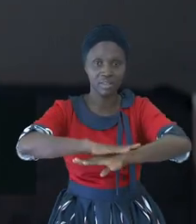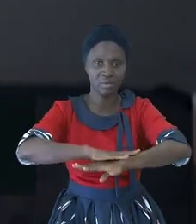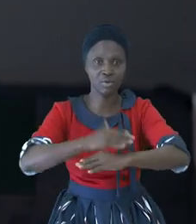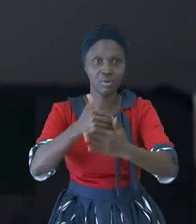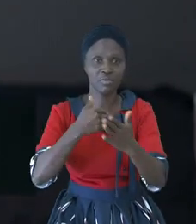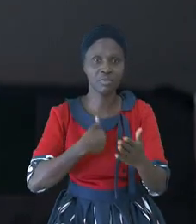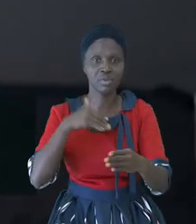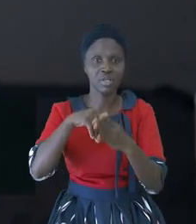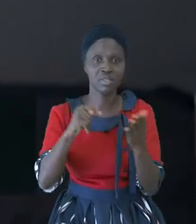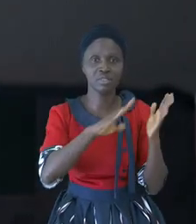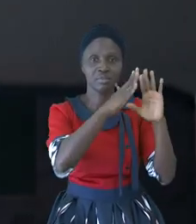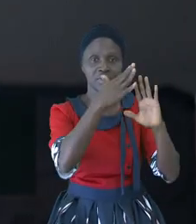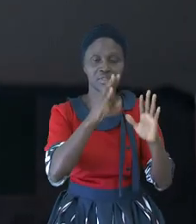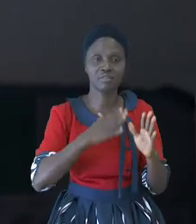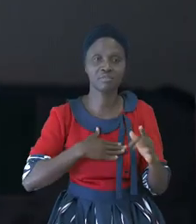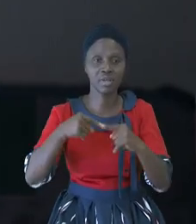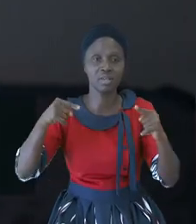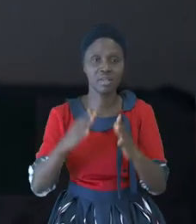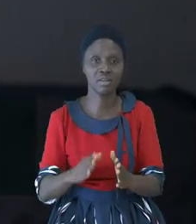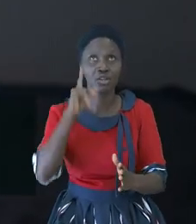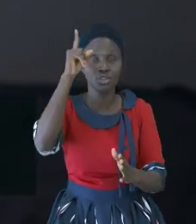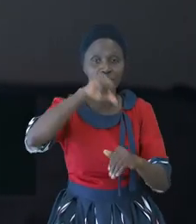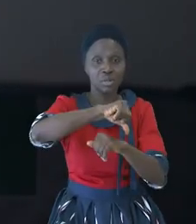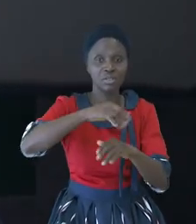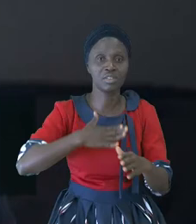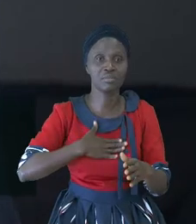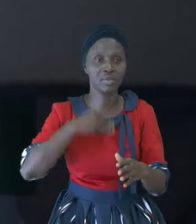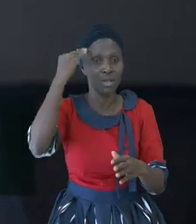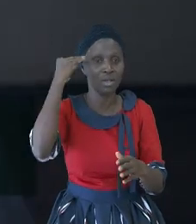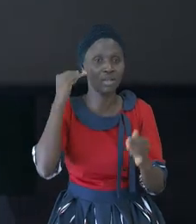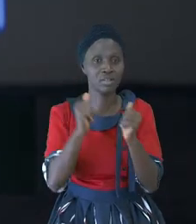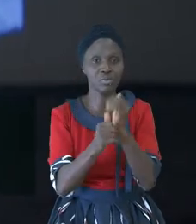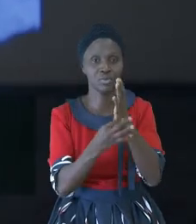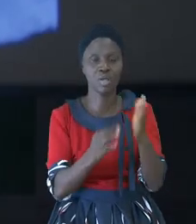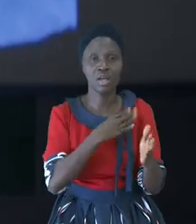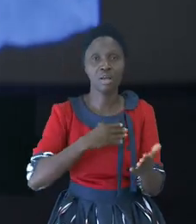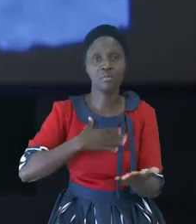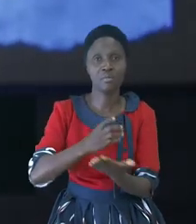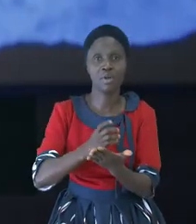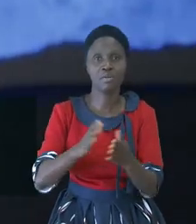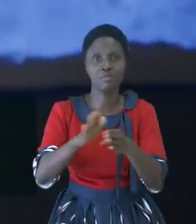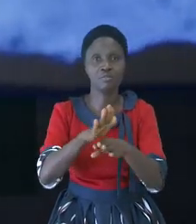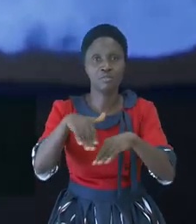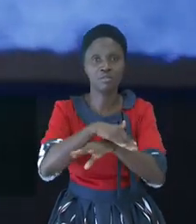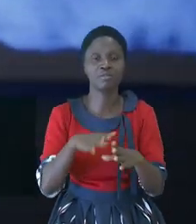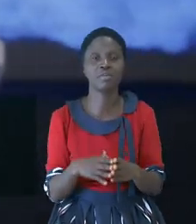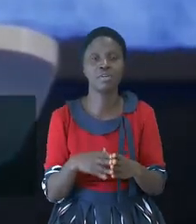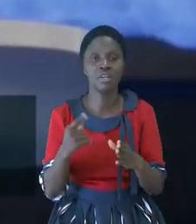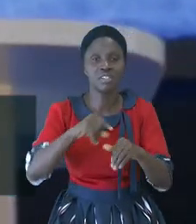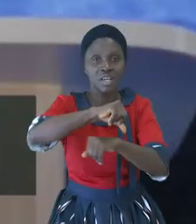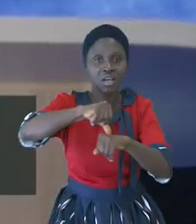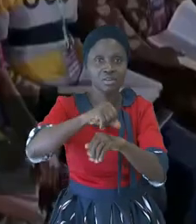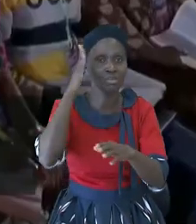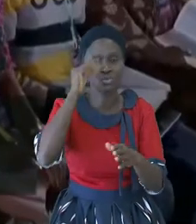anointest my head with oil, and my cup runneth over. The anointing will